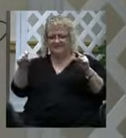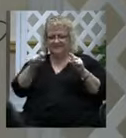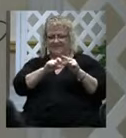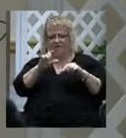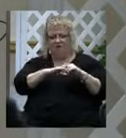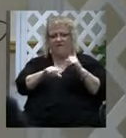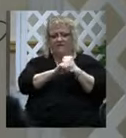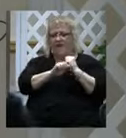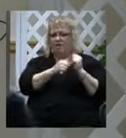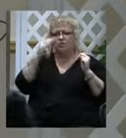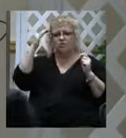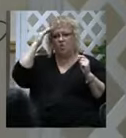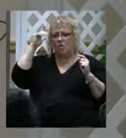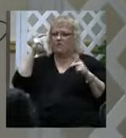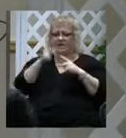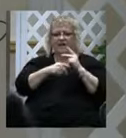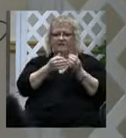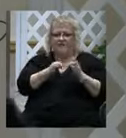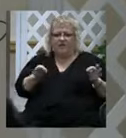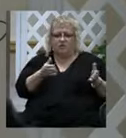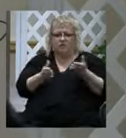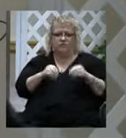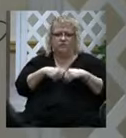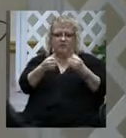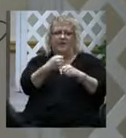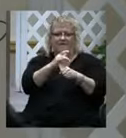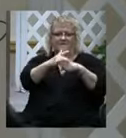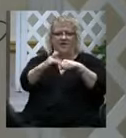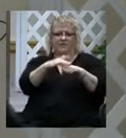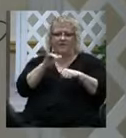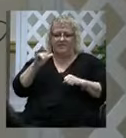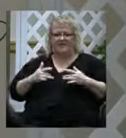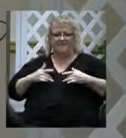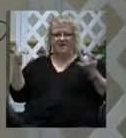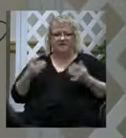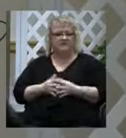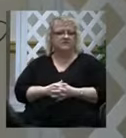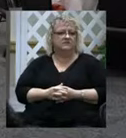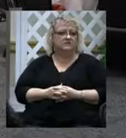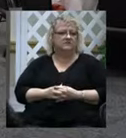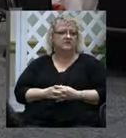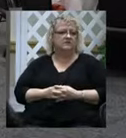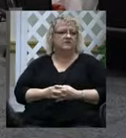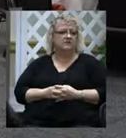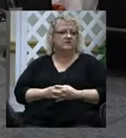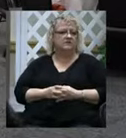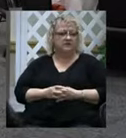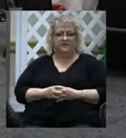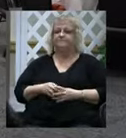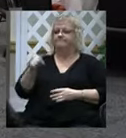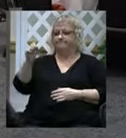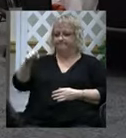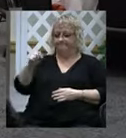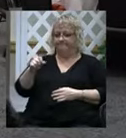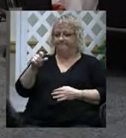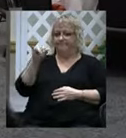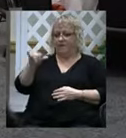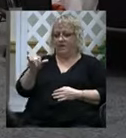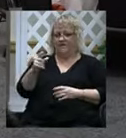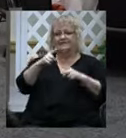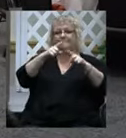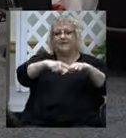How would you know the type of language services to make available at this event? So, that, again,